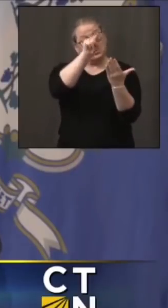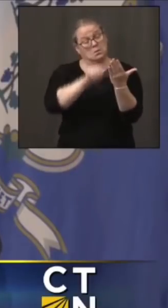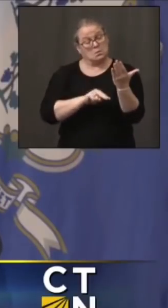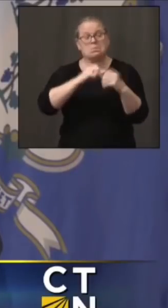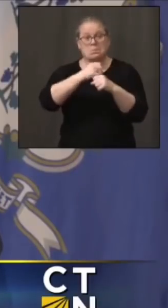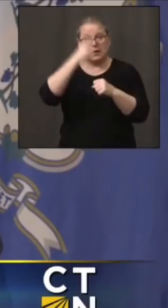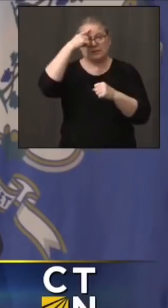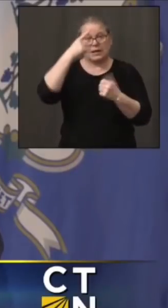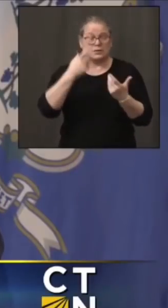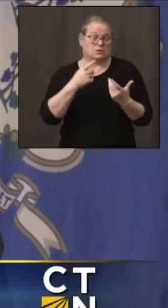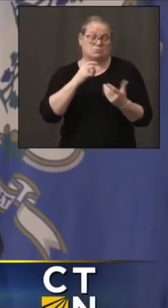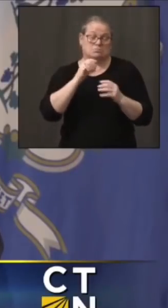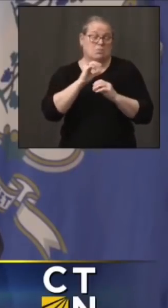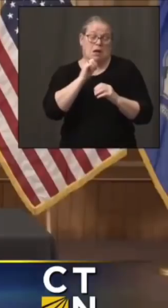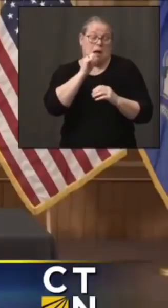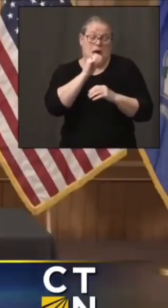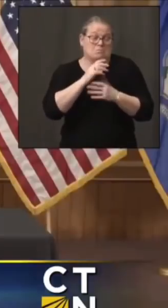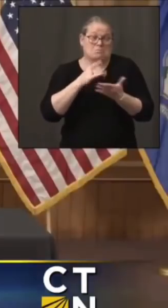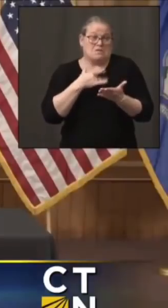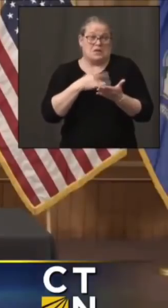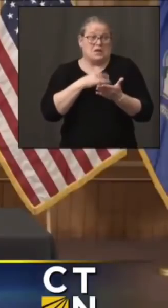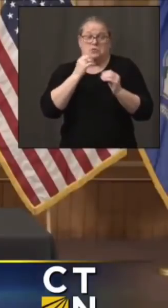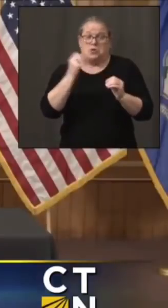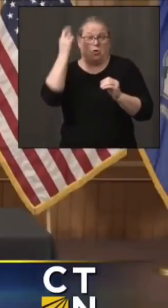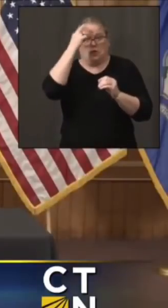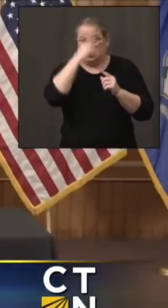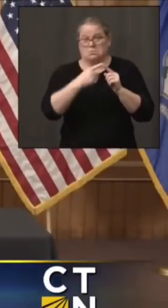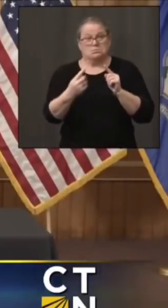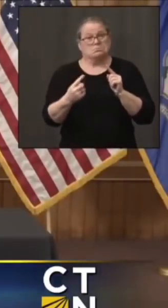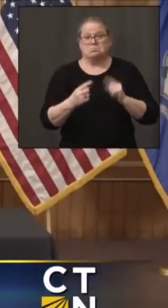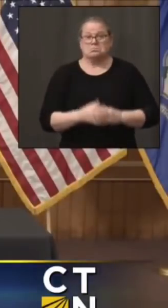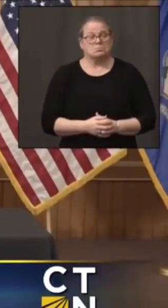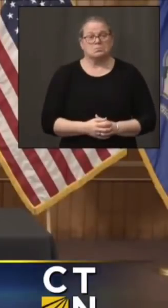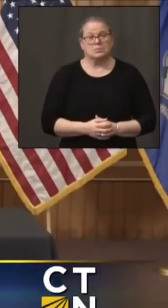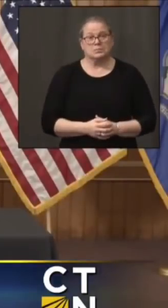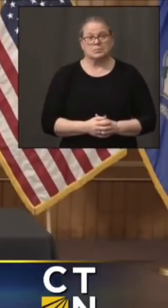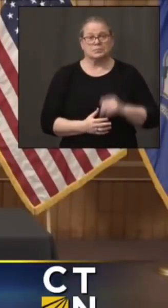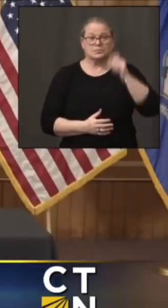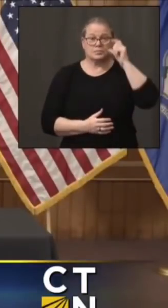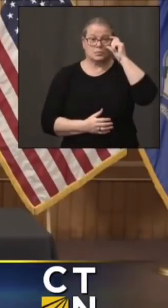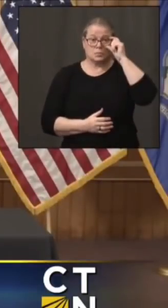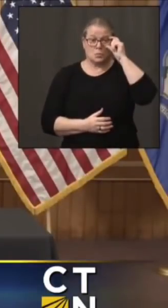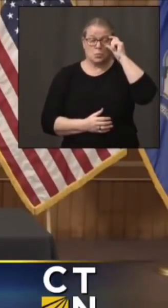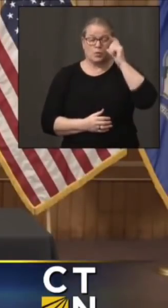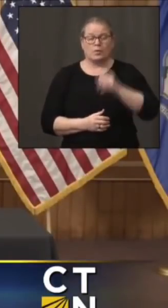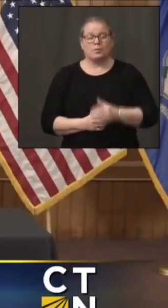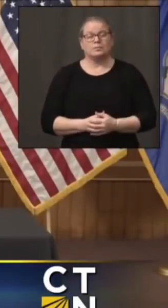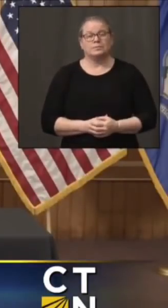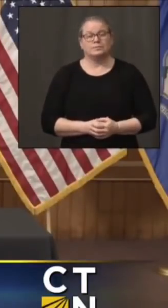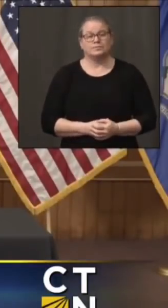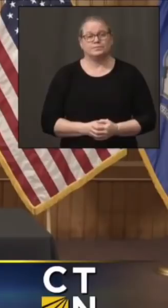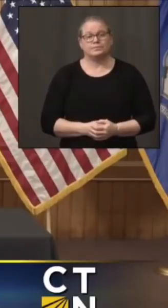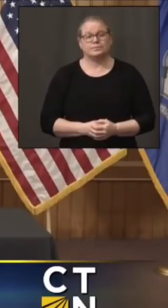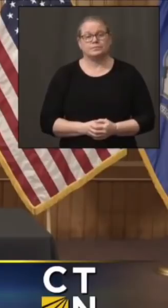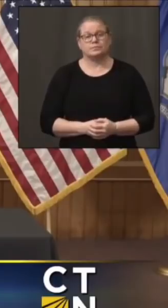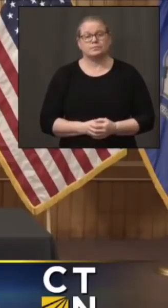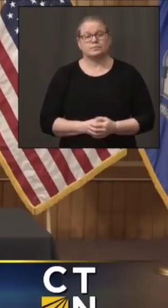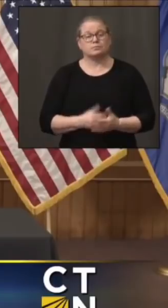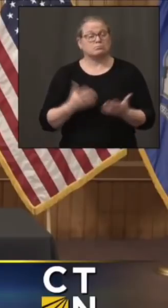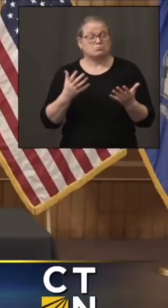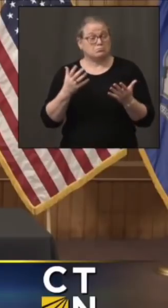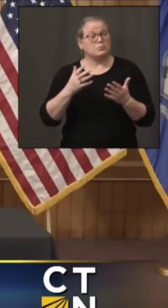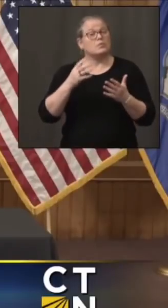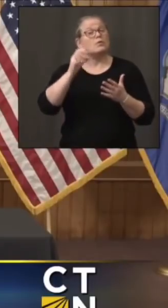cart. Okay, and in terms of future phases, I don't know whether you call them 1B, C, D,